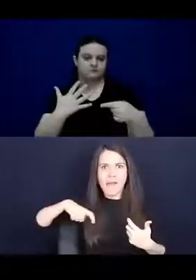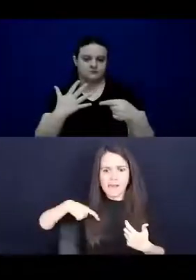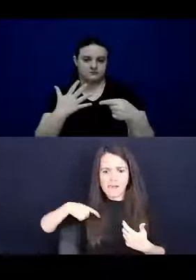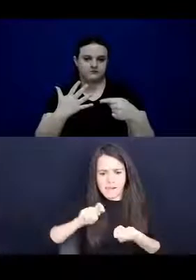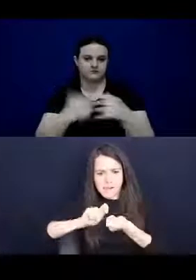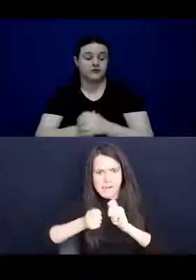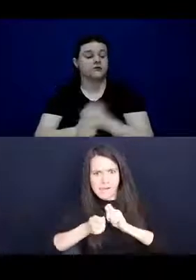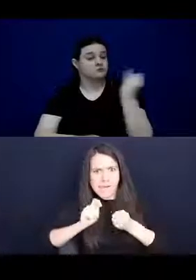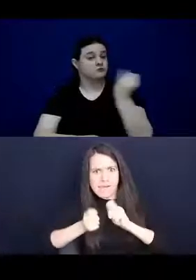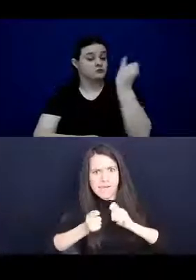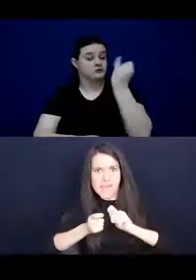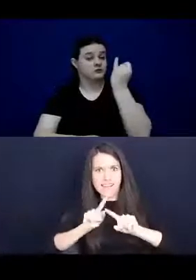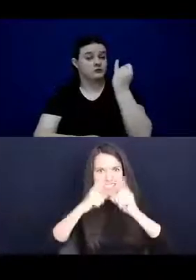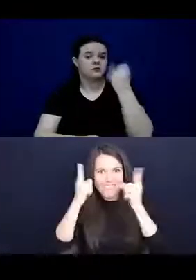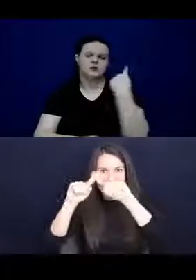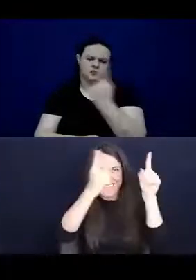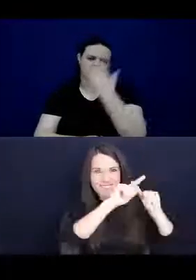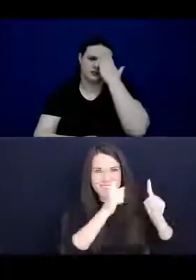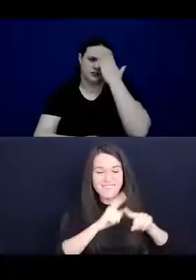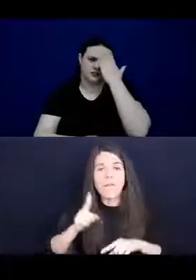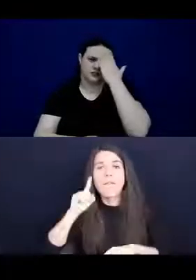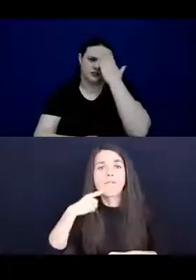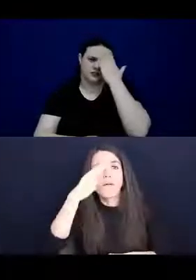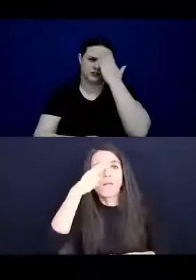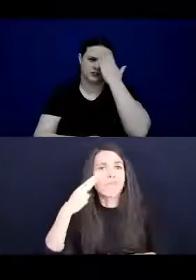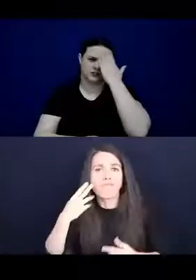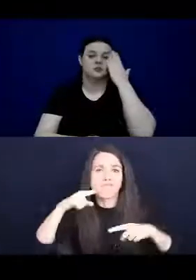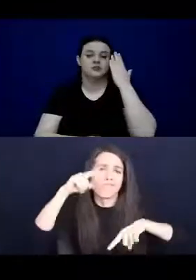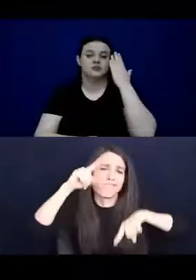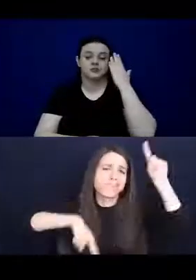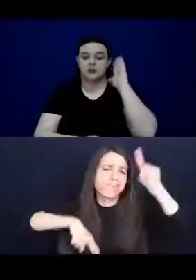know that people who are deafblind are